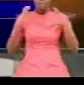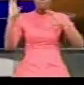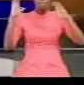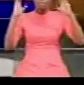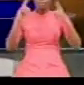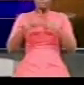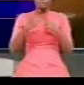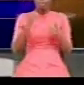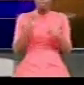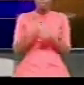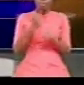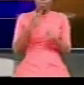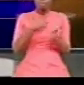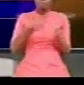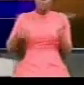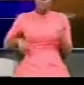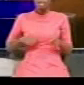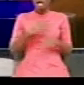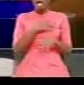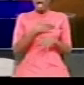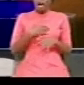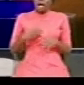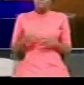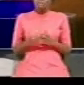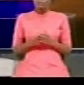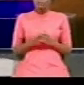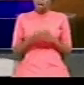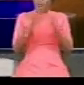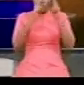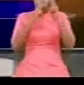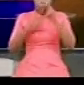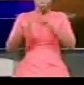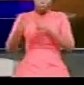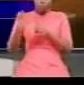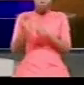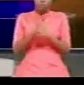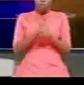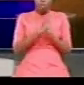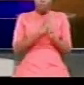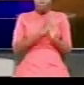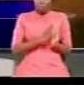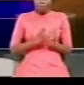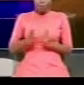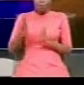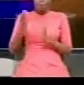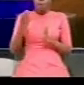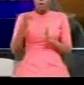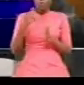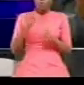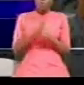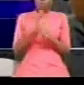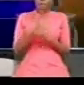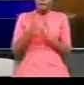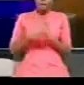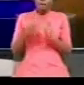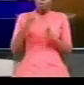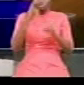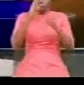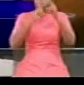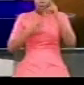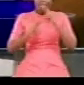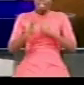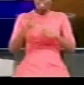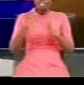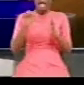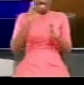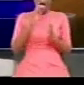work of the Lord and watchful analysis or the fulfillment of prophecies